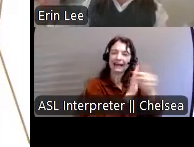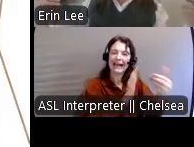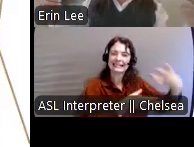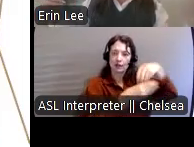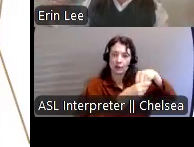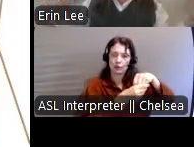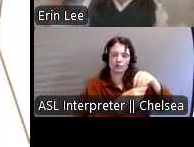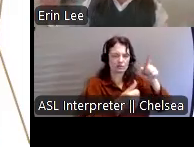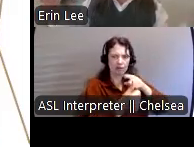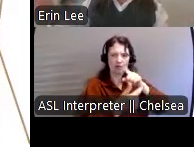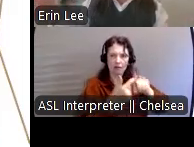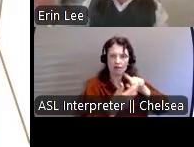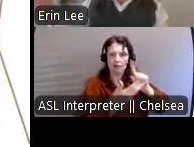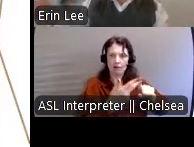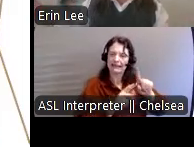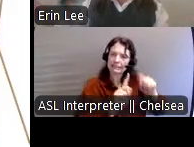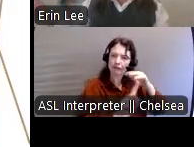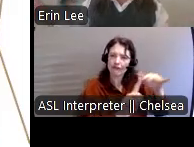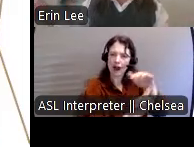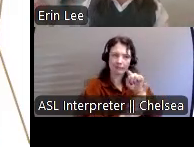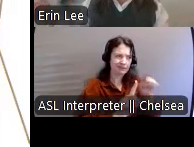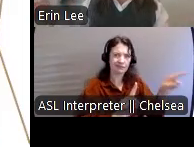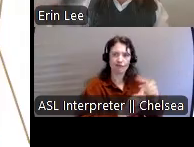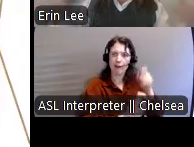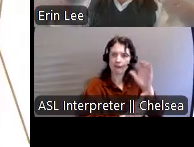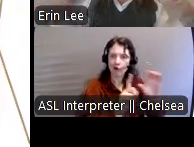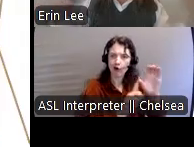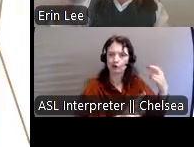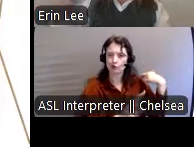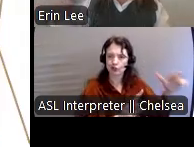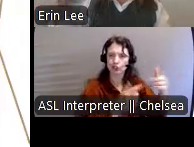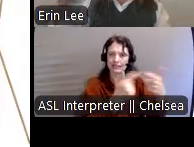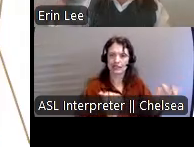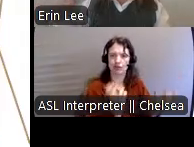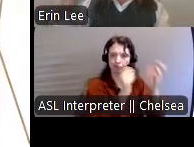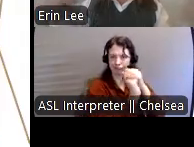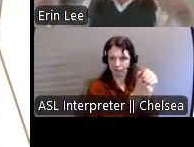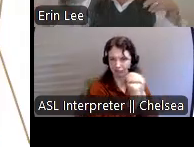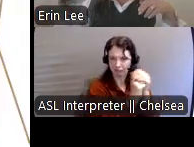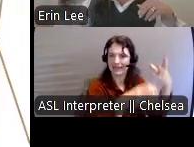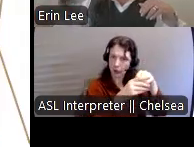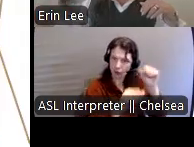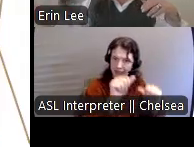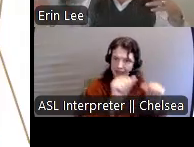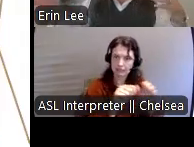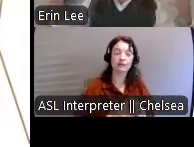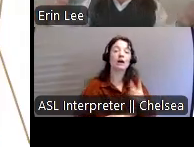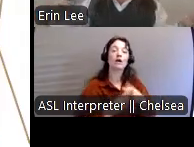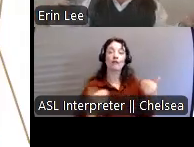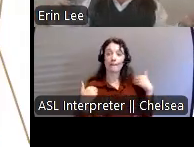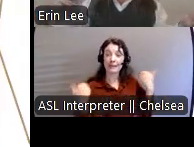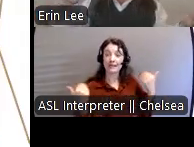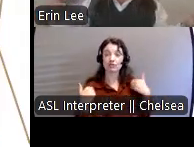intersectional approach to risk, safety, and threat of violence. For the Ministry of Long-Term Care, as well as the Solicitor General,